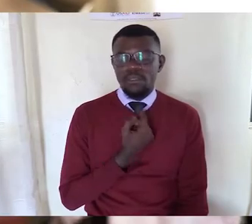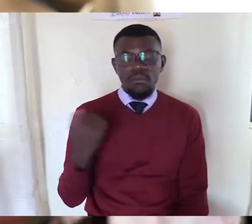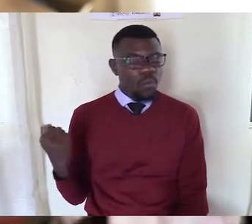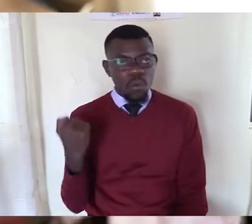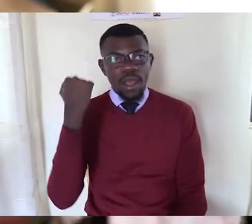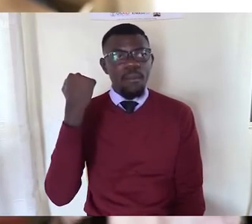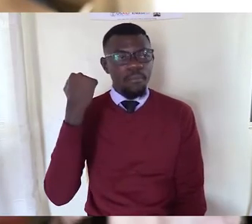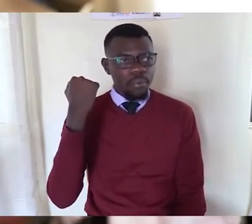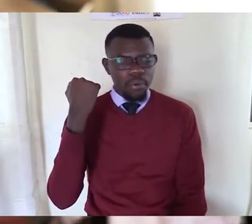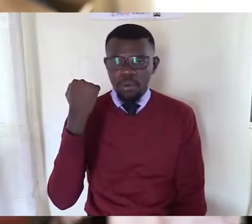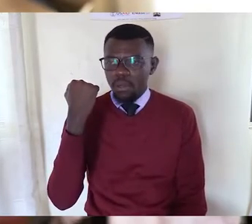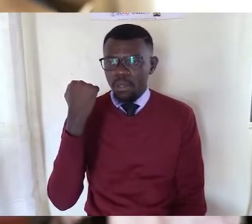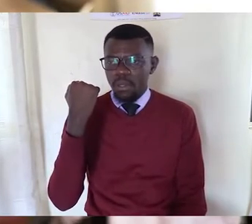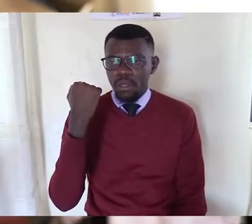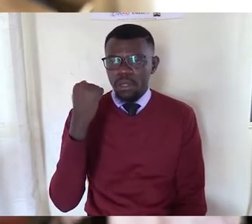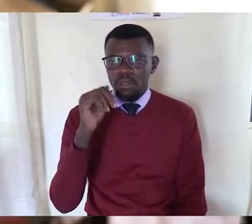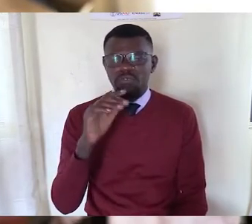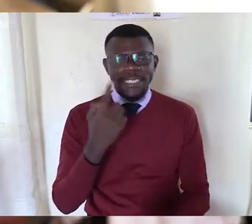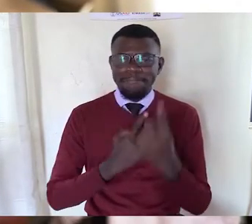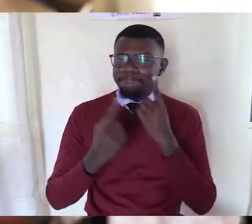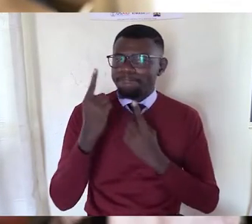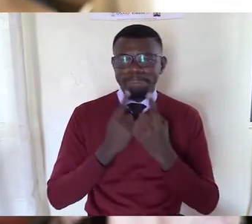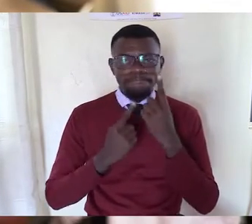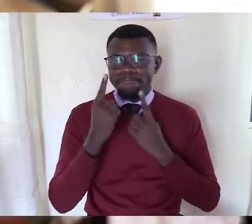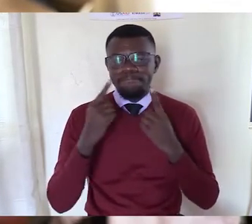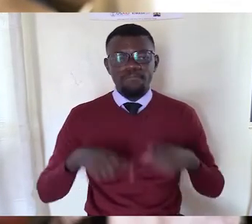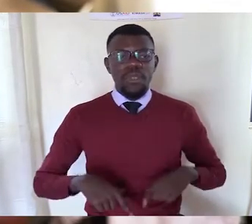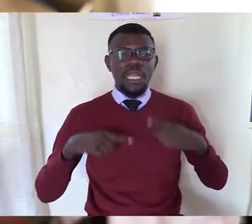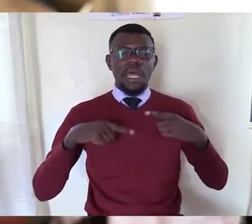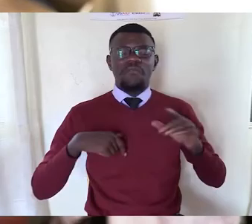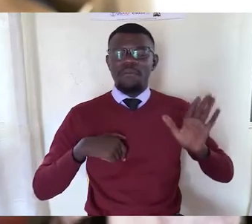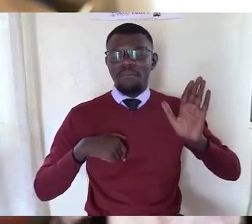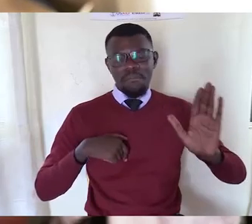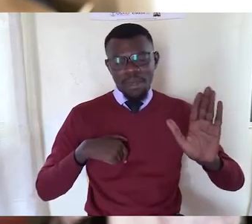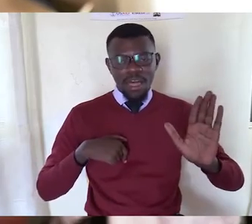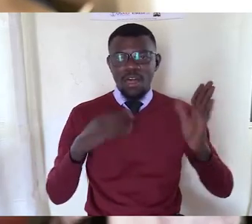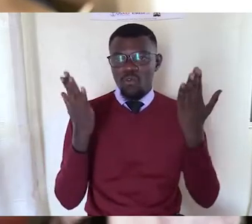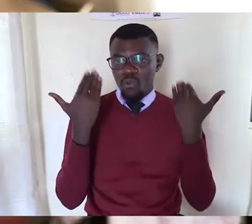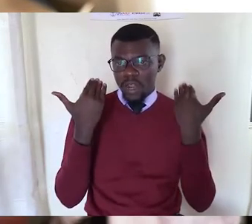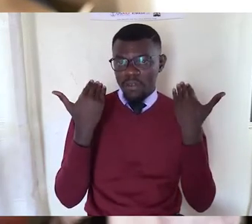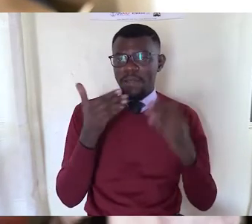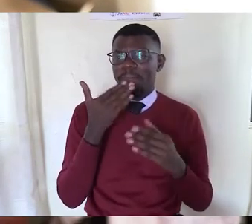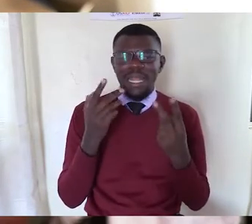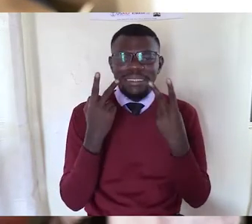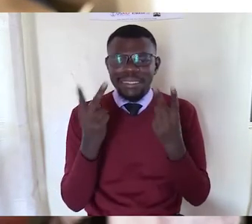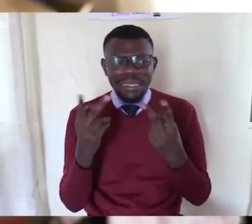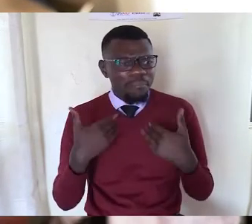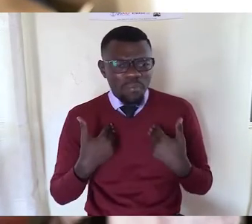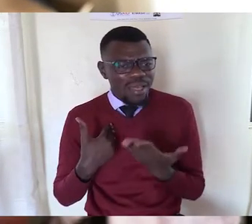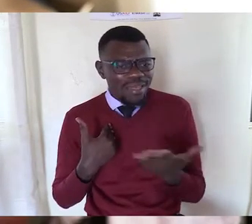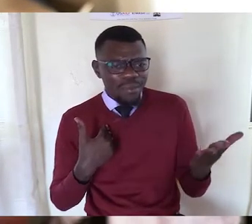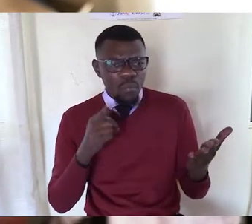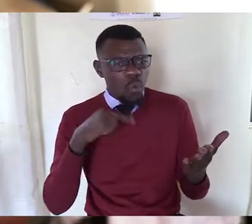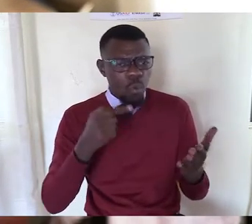up or to keep crying for the rest of your life. We must be able to identify these people